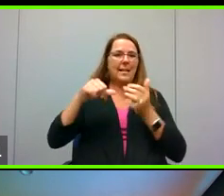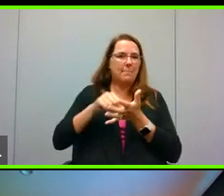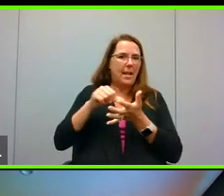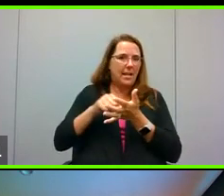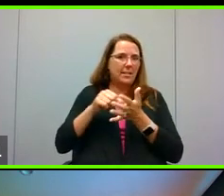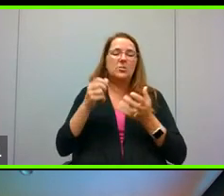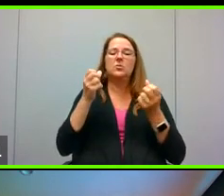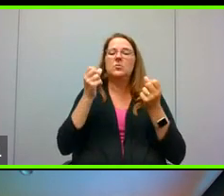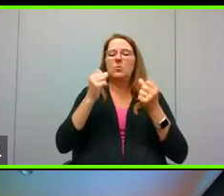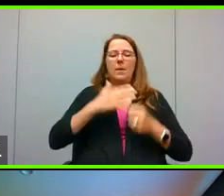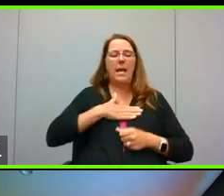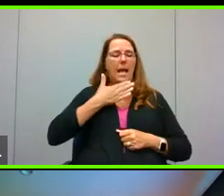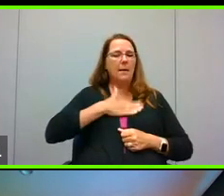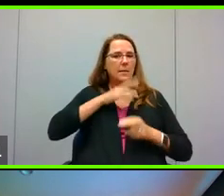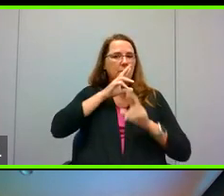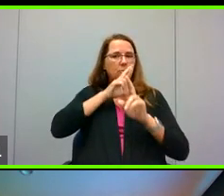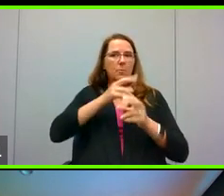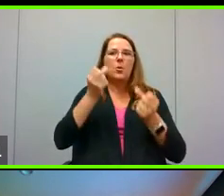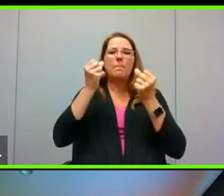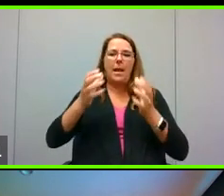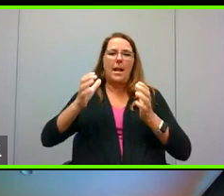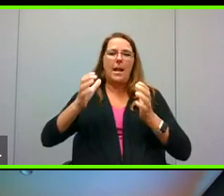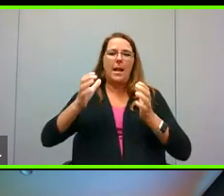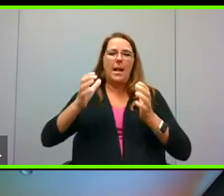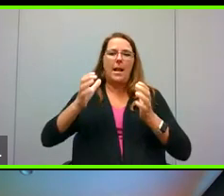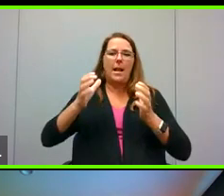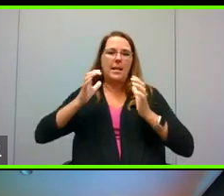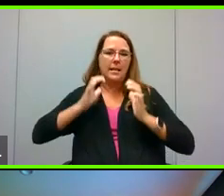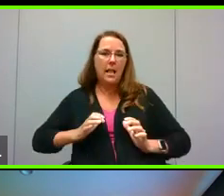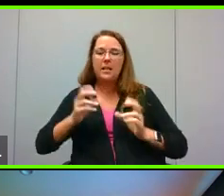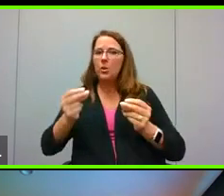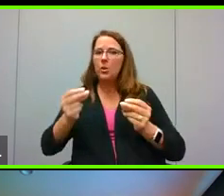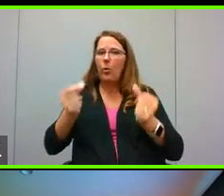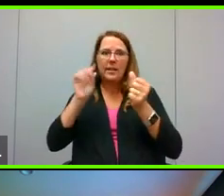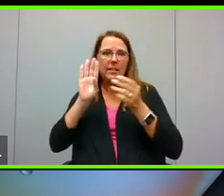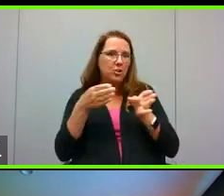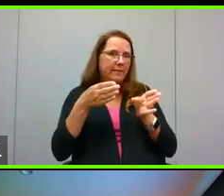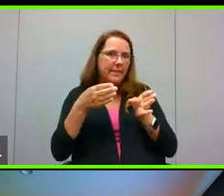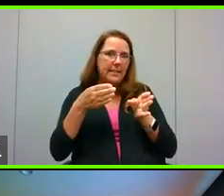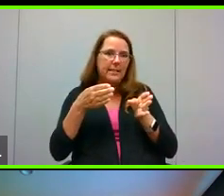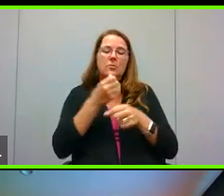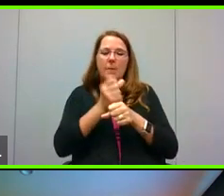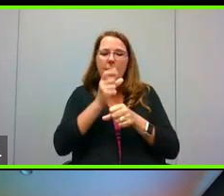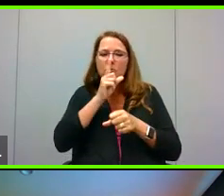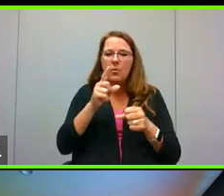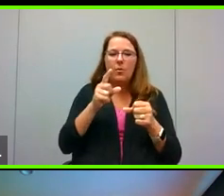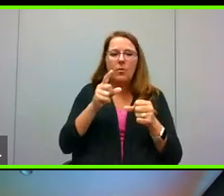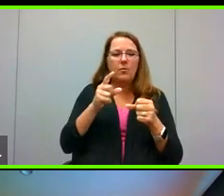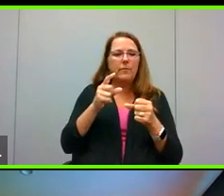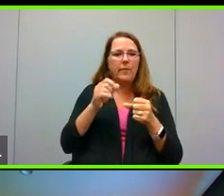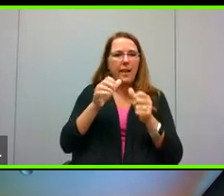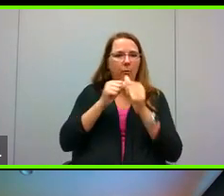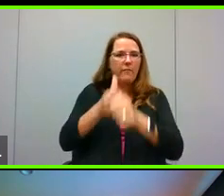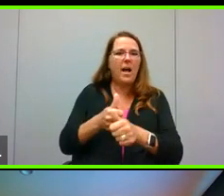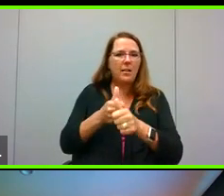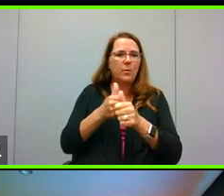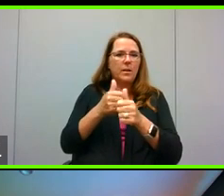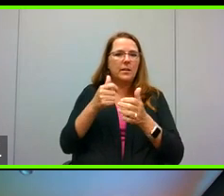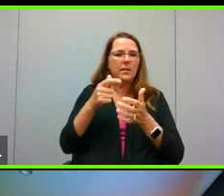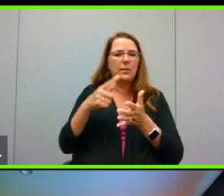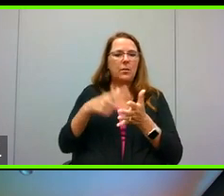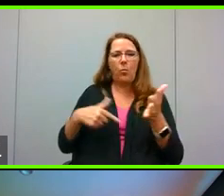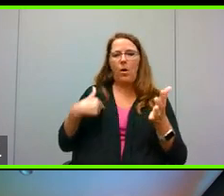our clients very quickly shifted gears to do things that aligned with what we